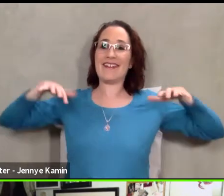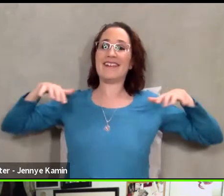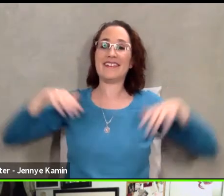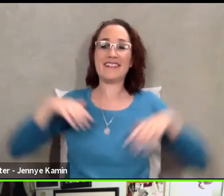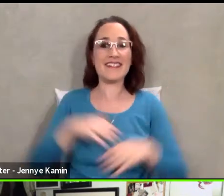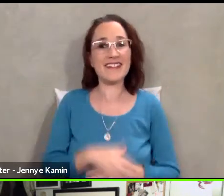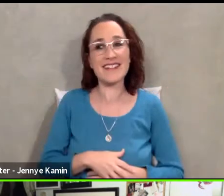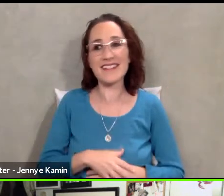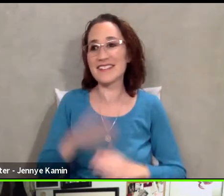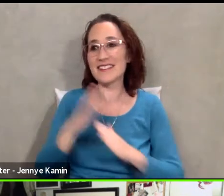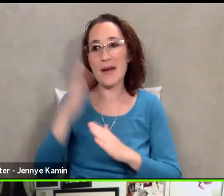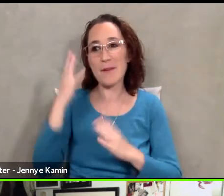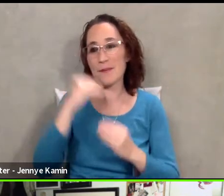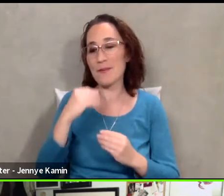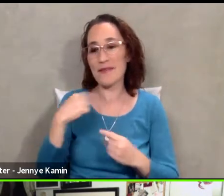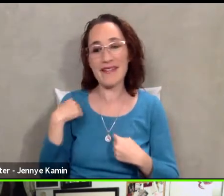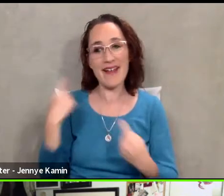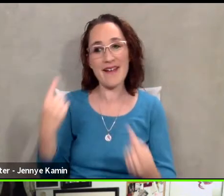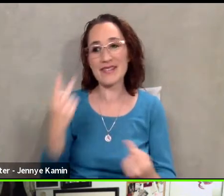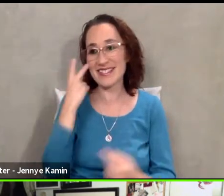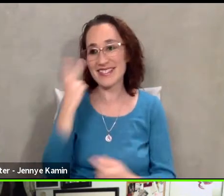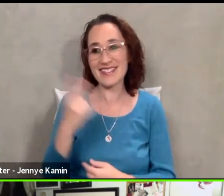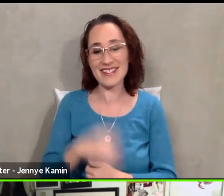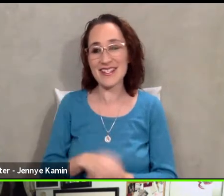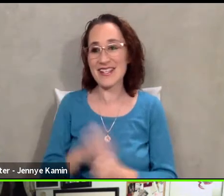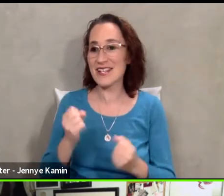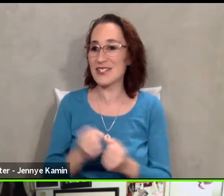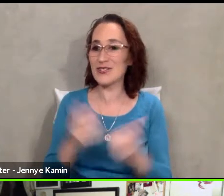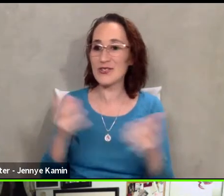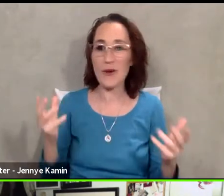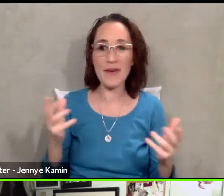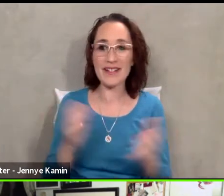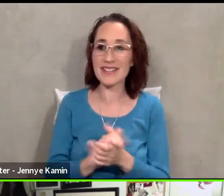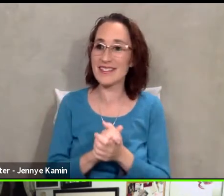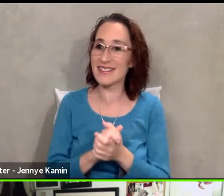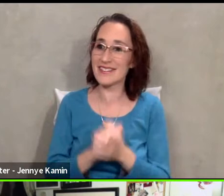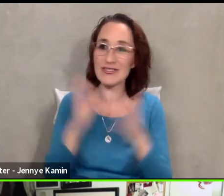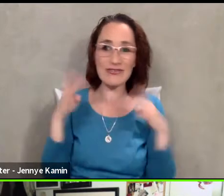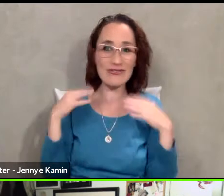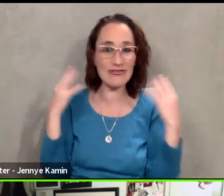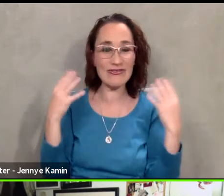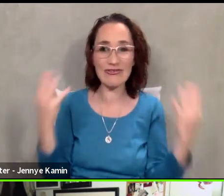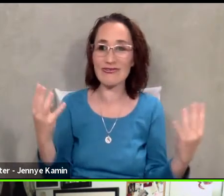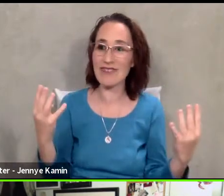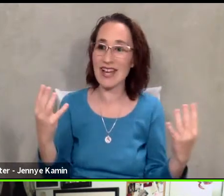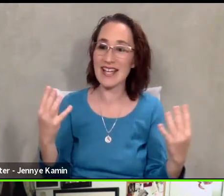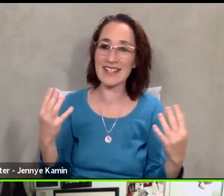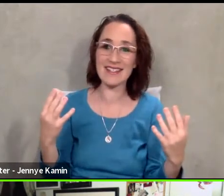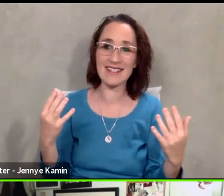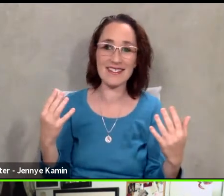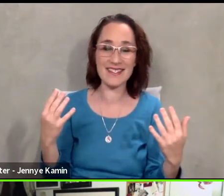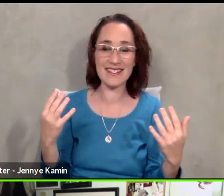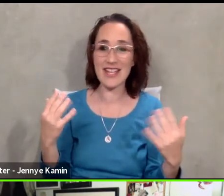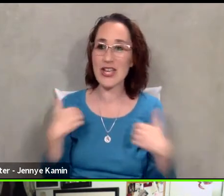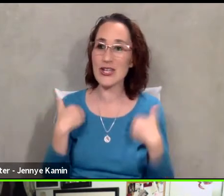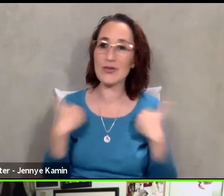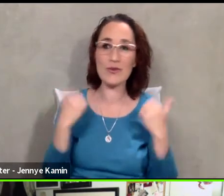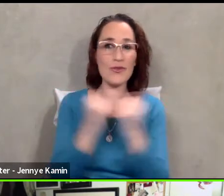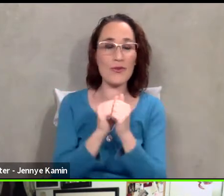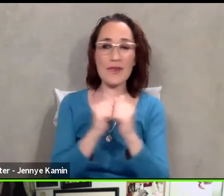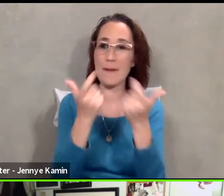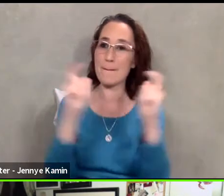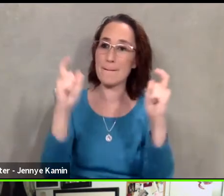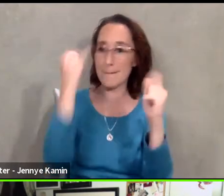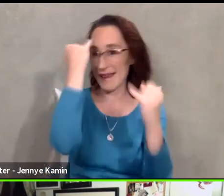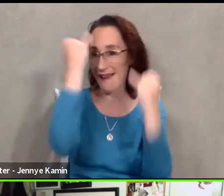it was one of the most beautiful things that I've ever seen. It had so much just like crazy idealistic youth. And I want to do some drawings from